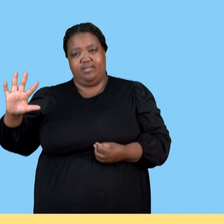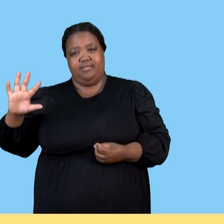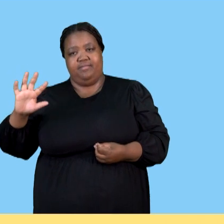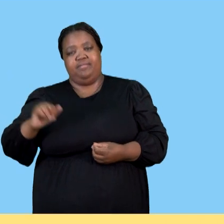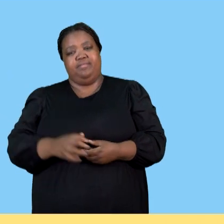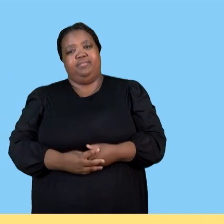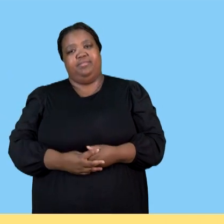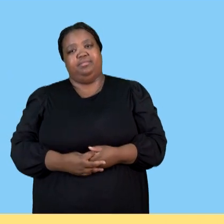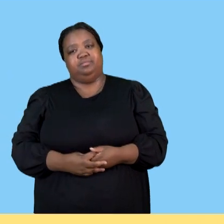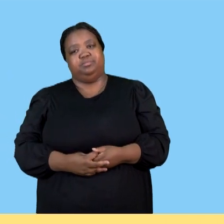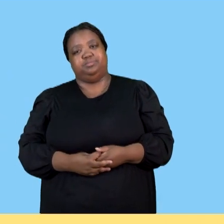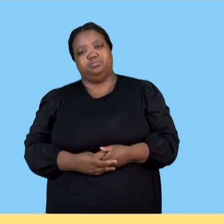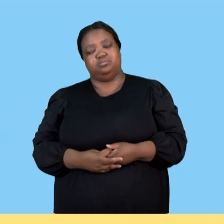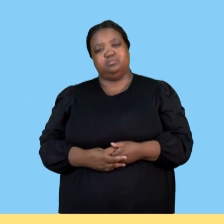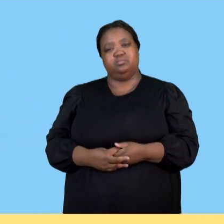31,345.